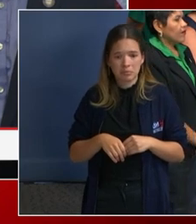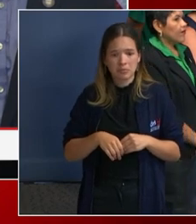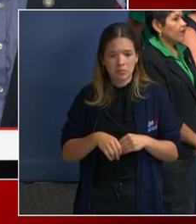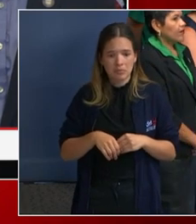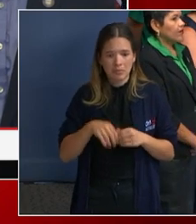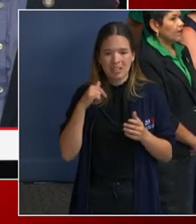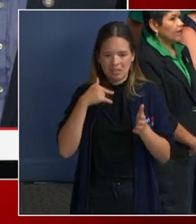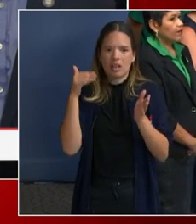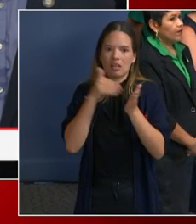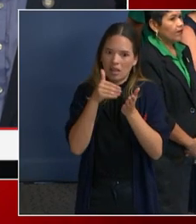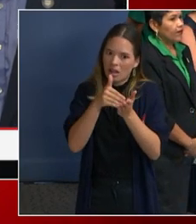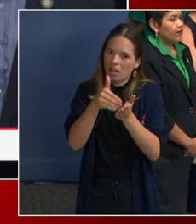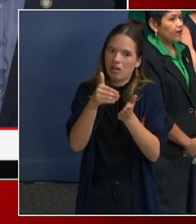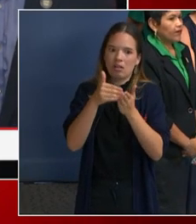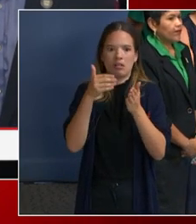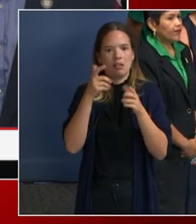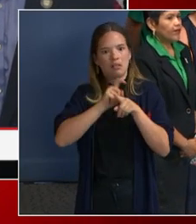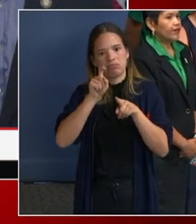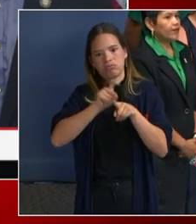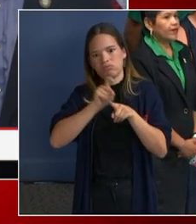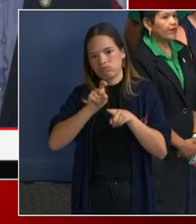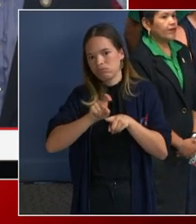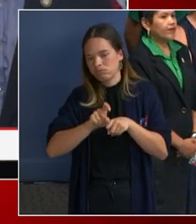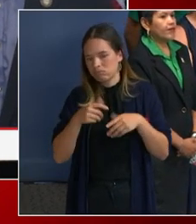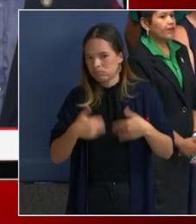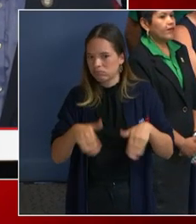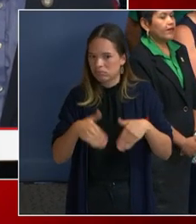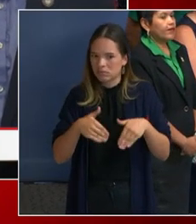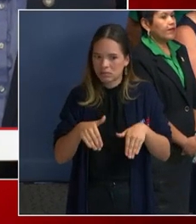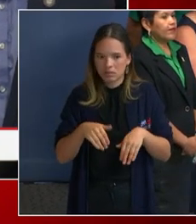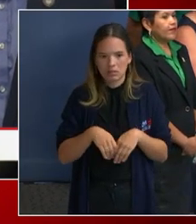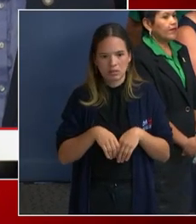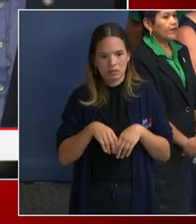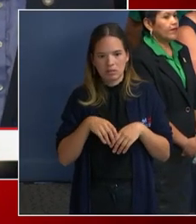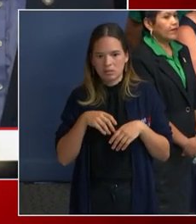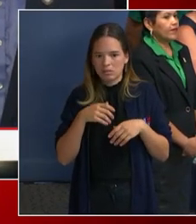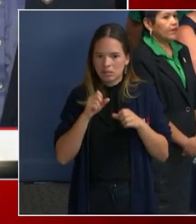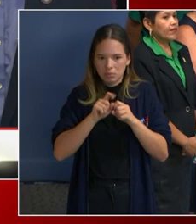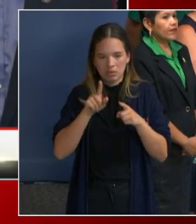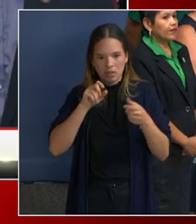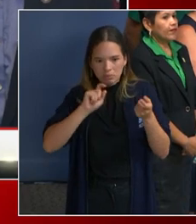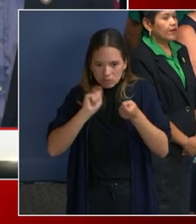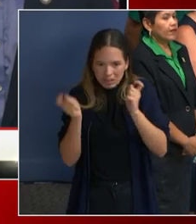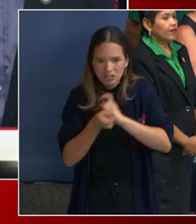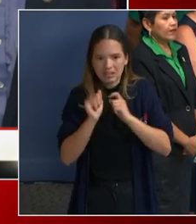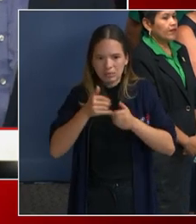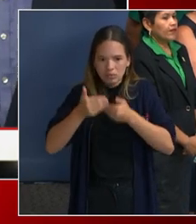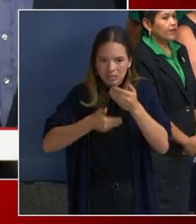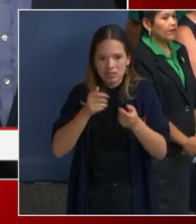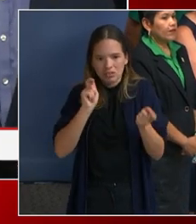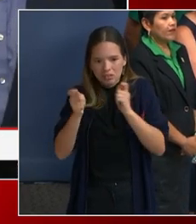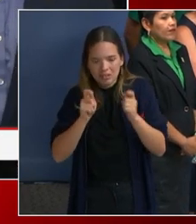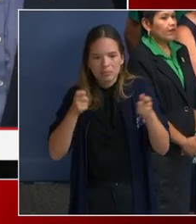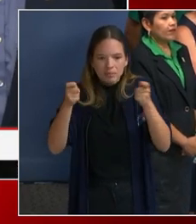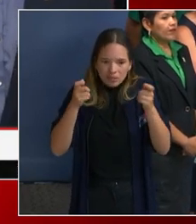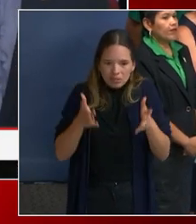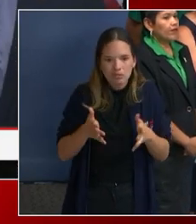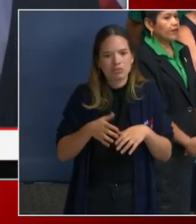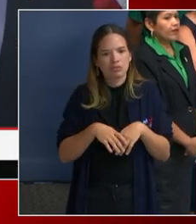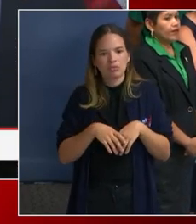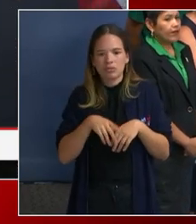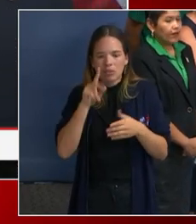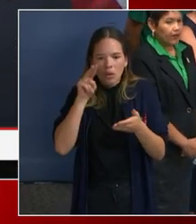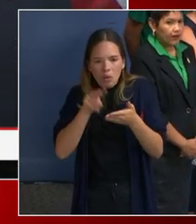of calls that they received, if there are any opportunities to change processes or management or looking at how